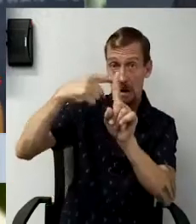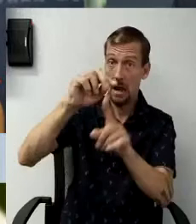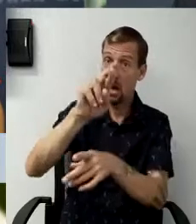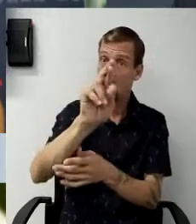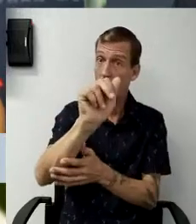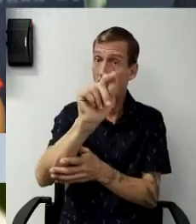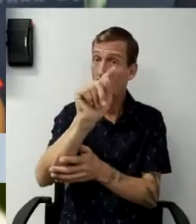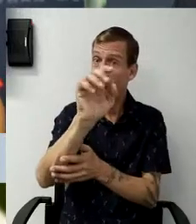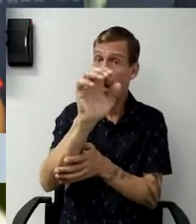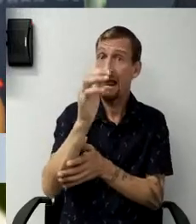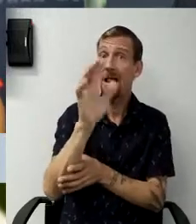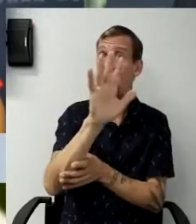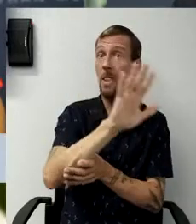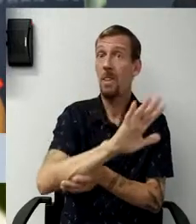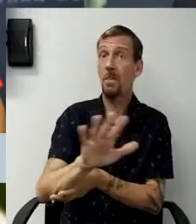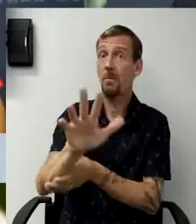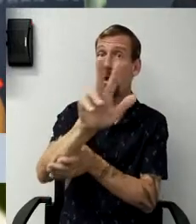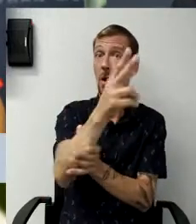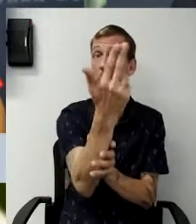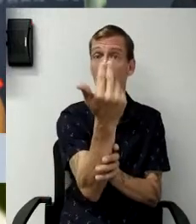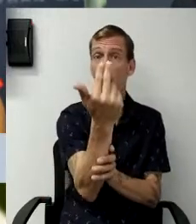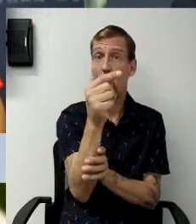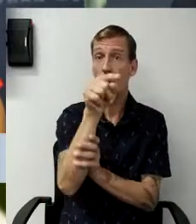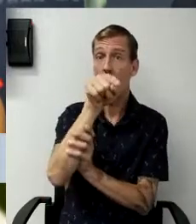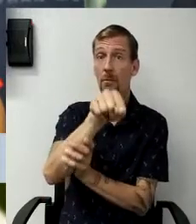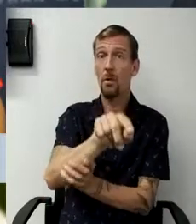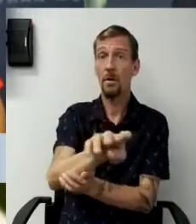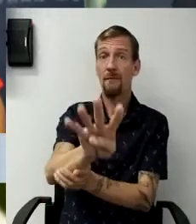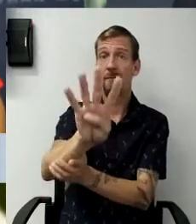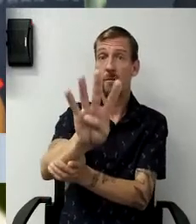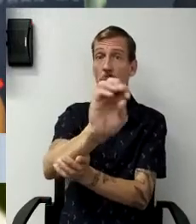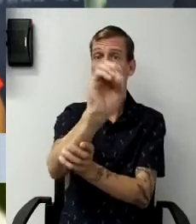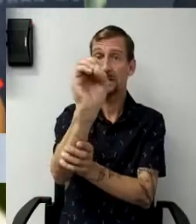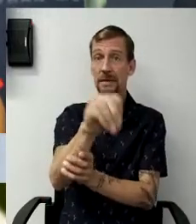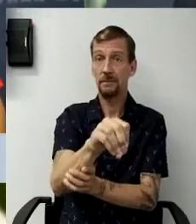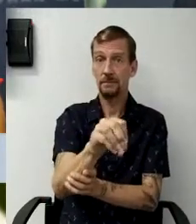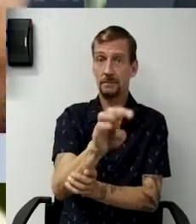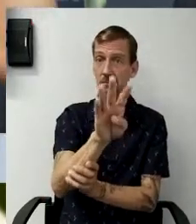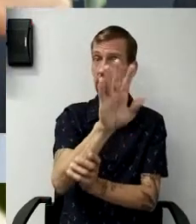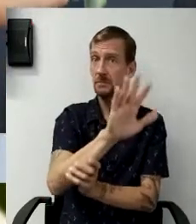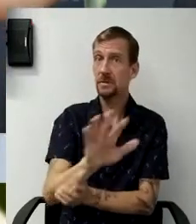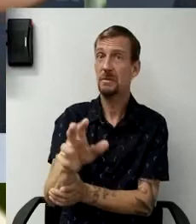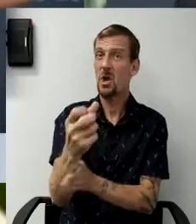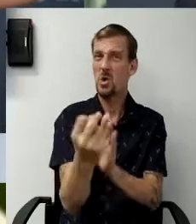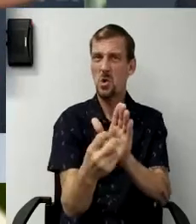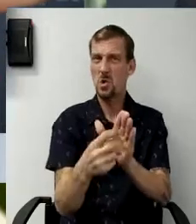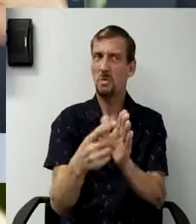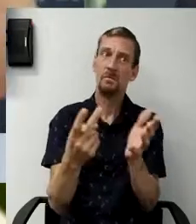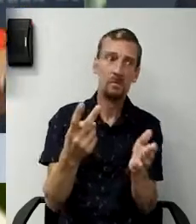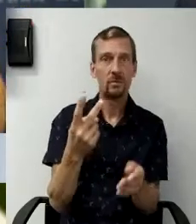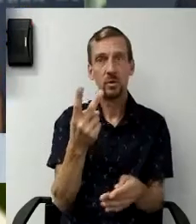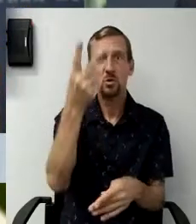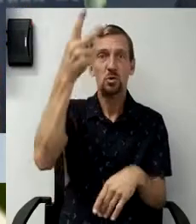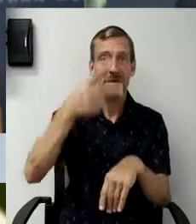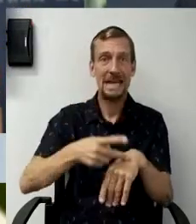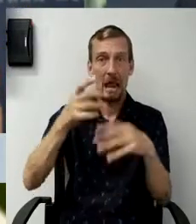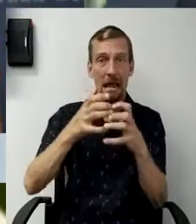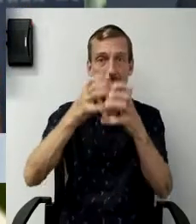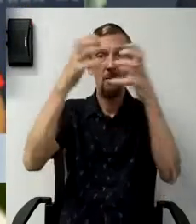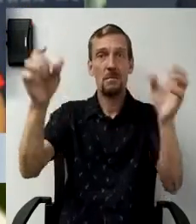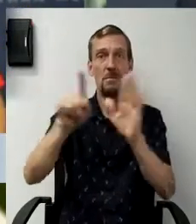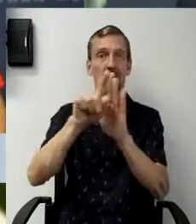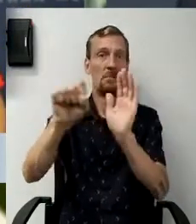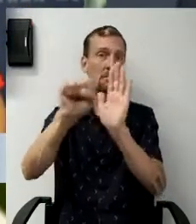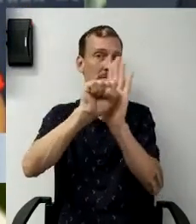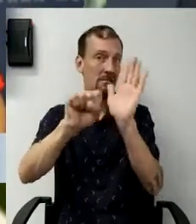county has us at 13.4%, which is more than twice what the statewide level